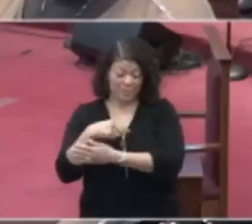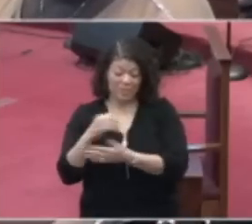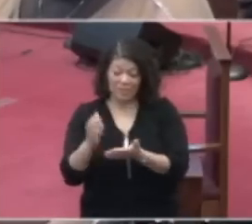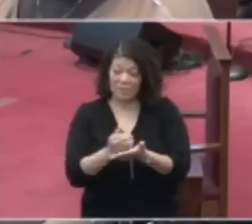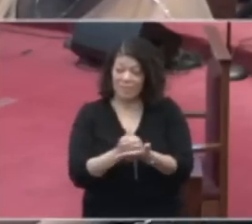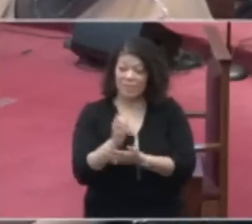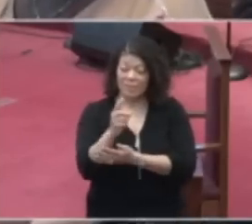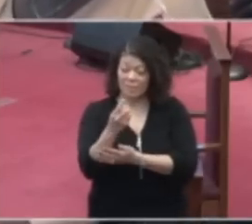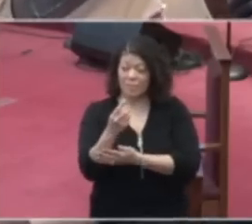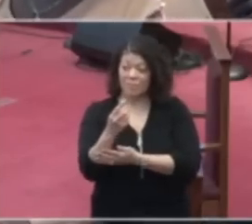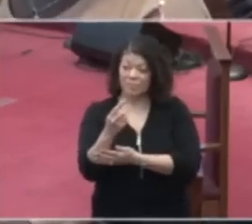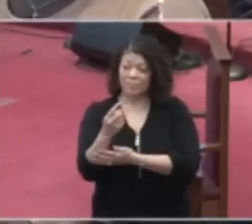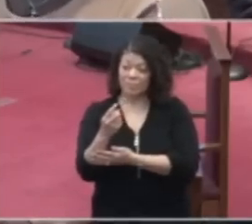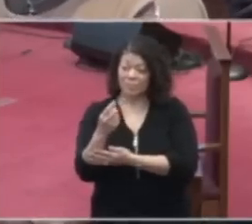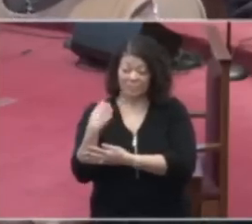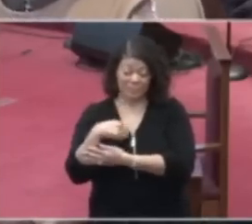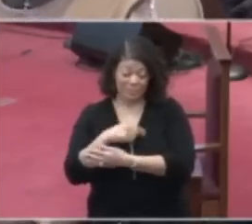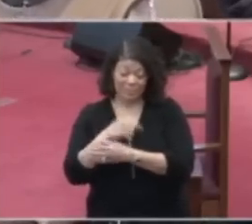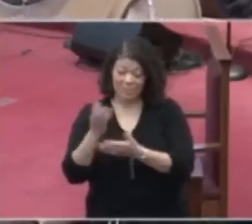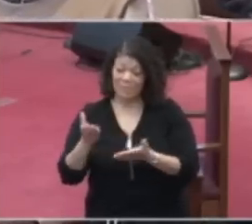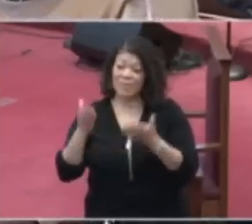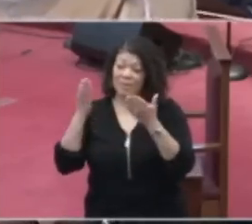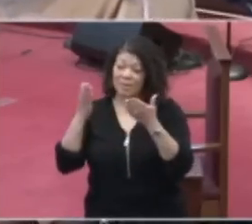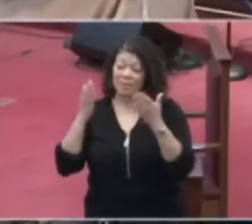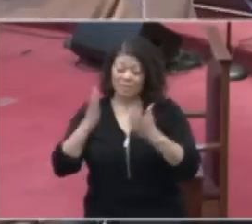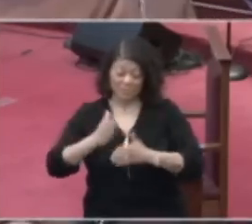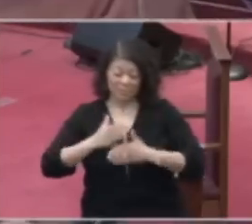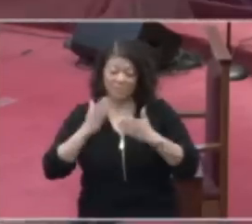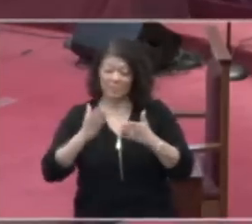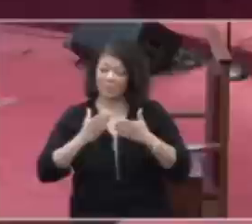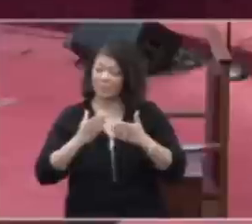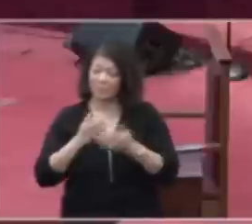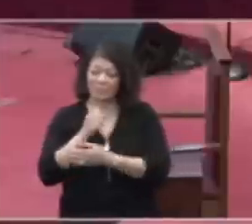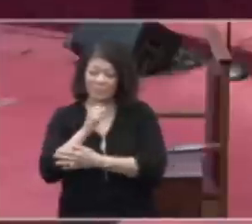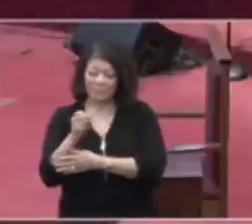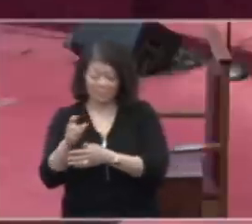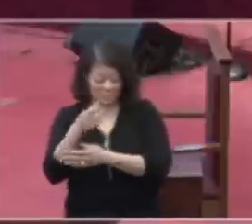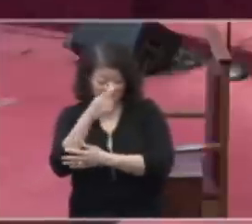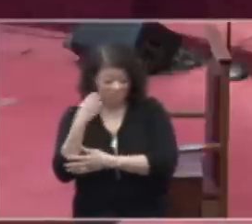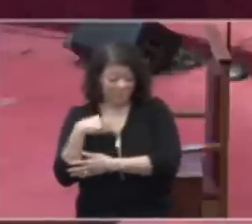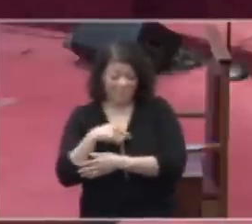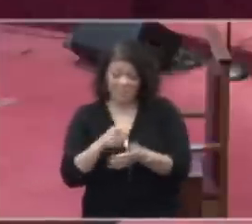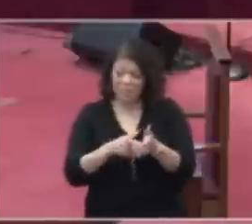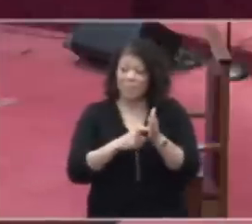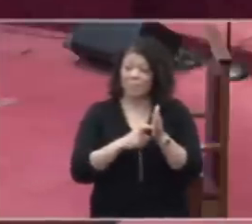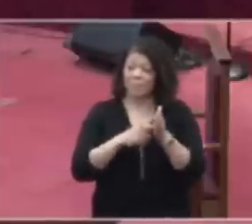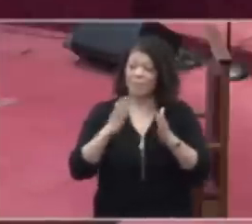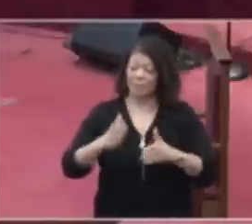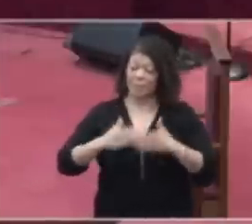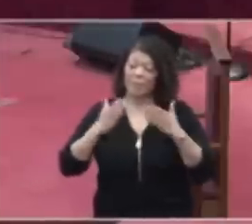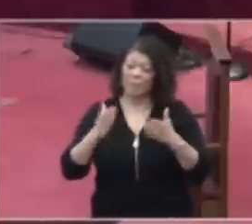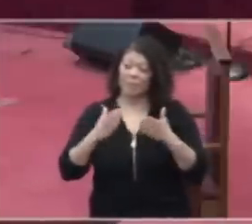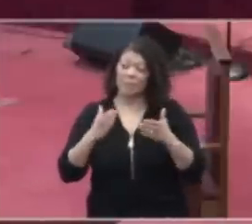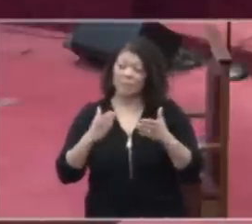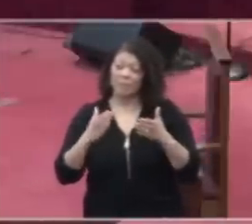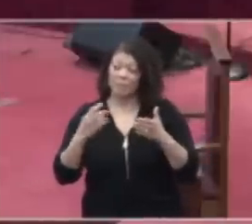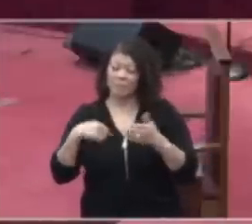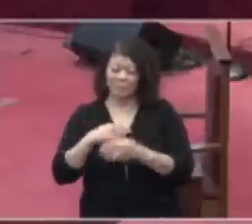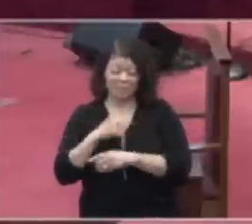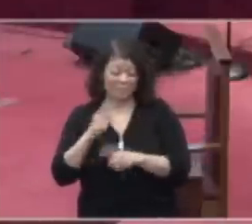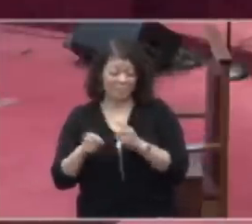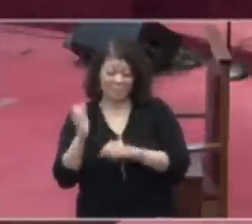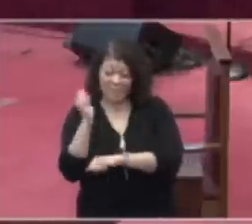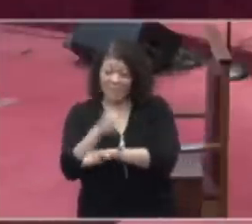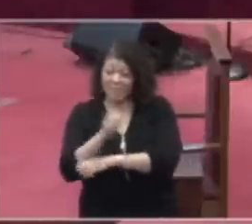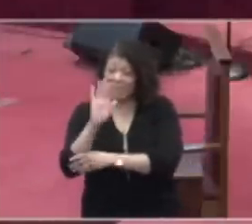it grudgingly. We don't do it of necessity. We do it cheerfully because we can't ever beat you giving.